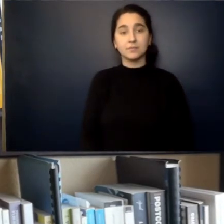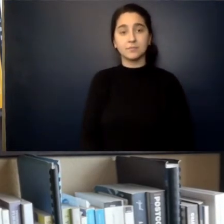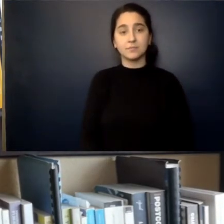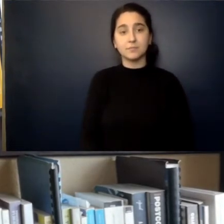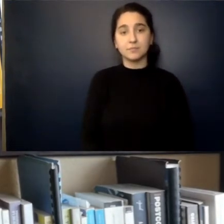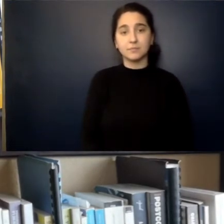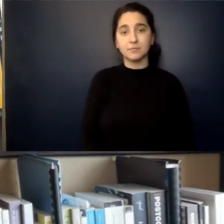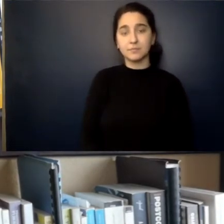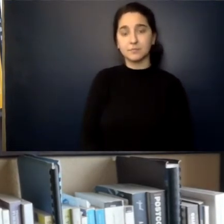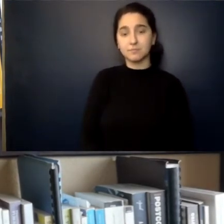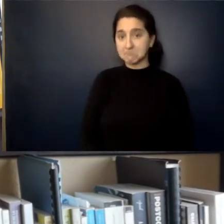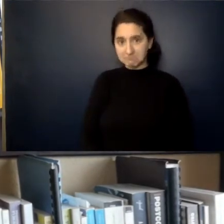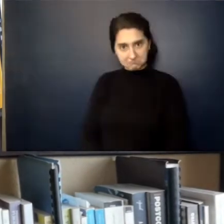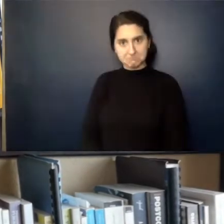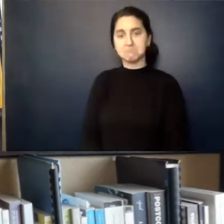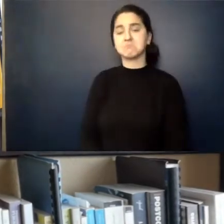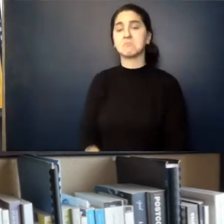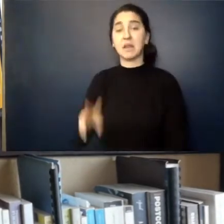and asked Naboth